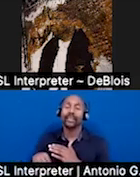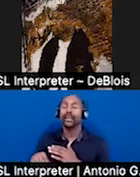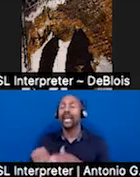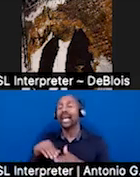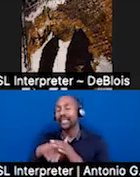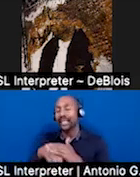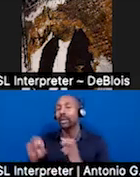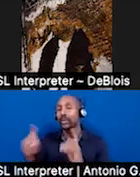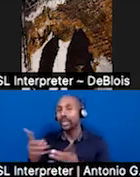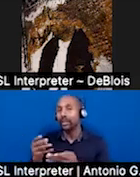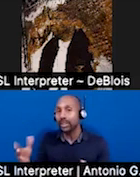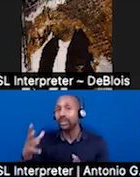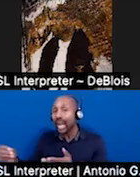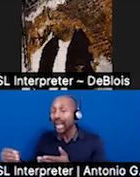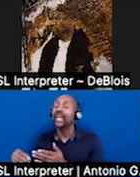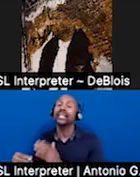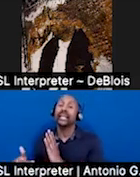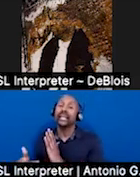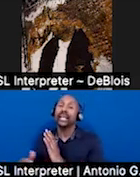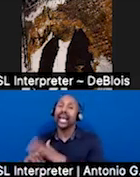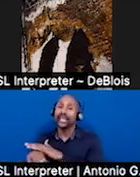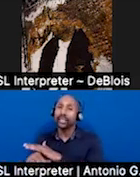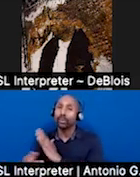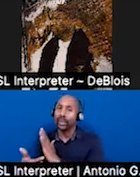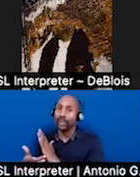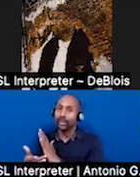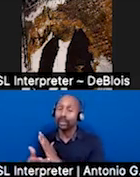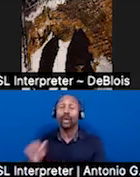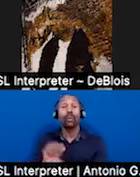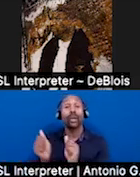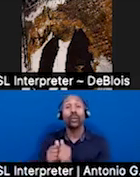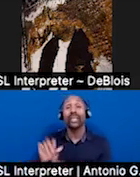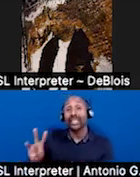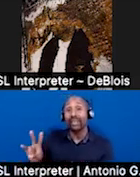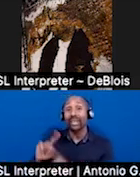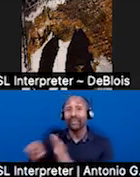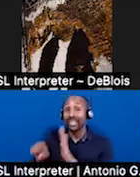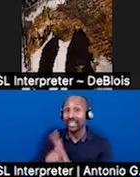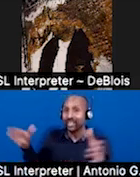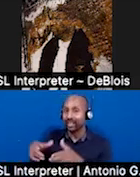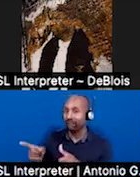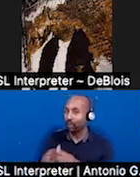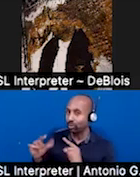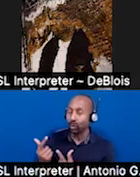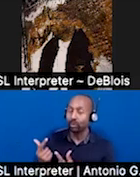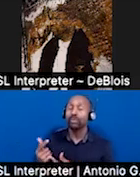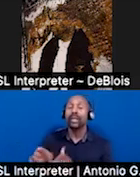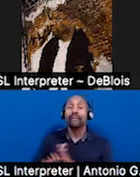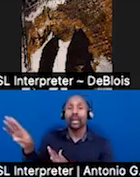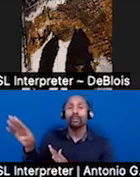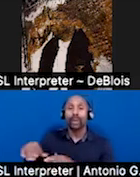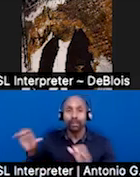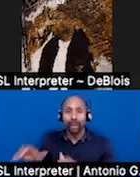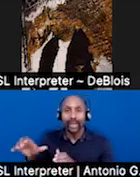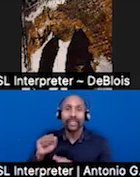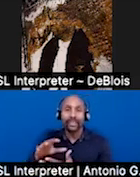we're working with a cohort of 7 states to build up practices and models of how states and partnering